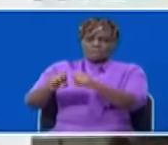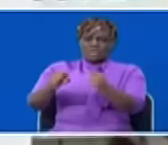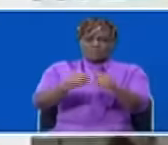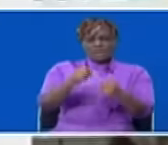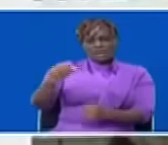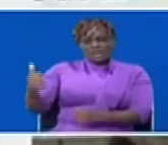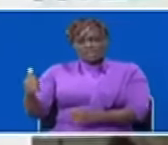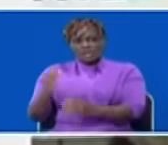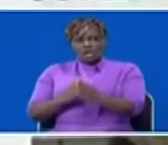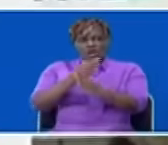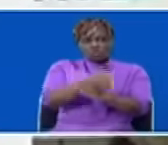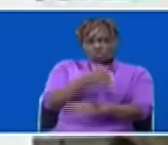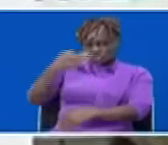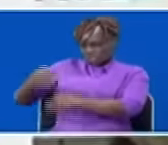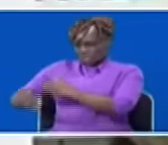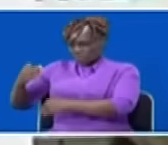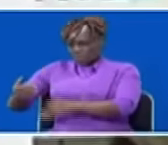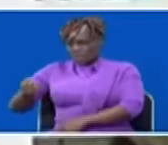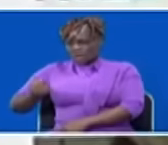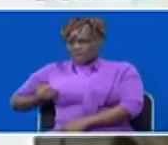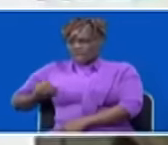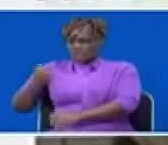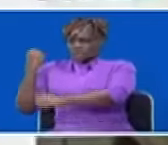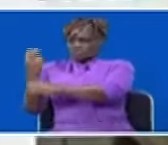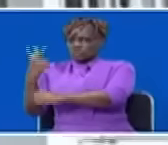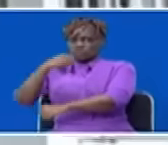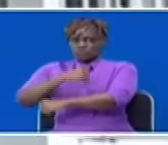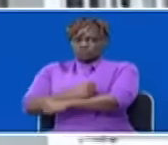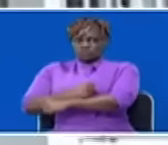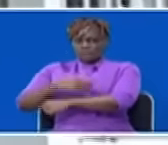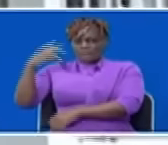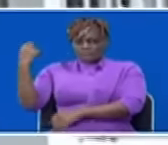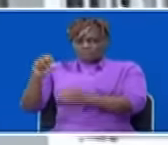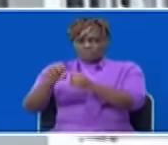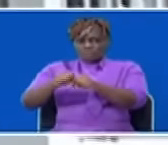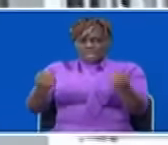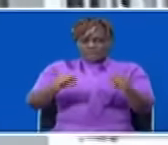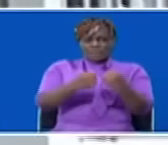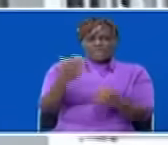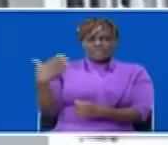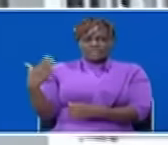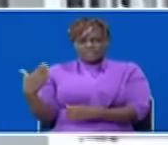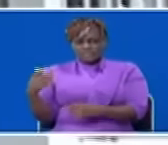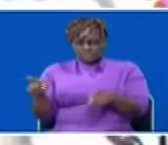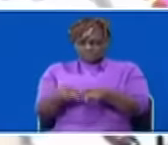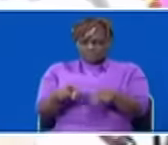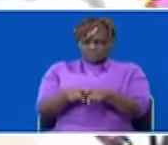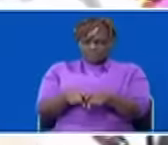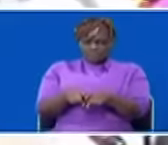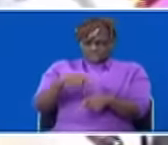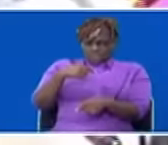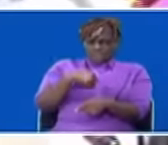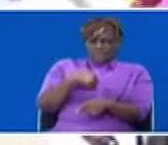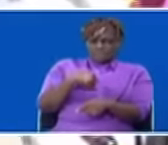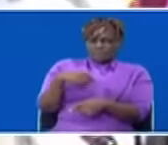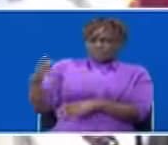They later crossed over to the neighbouring Itierio Girls Secondary School and smashed down windows in the school's home science laboratory and library. When I was called